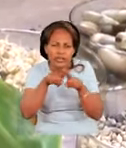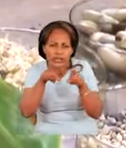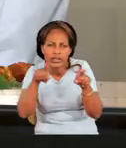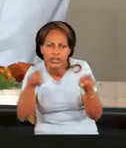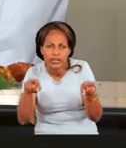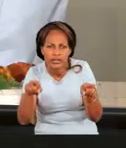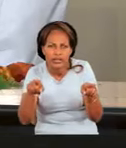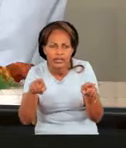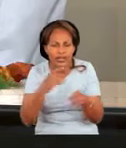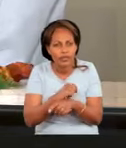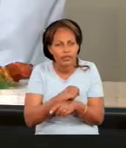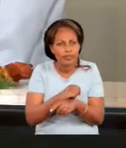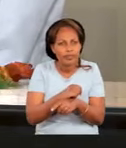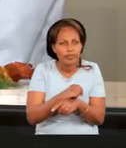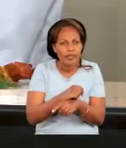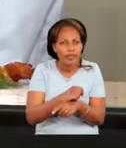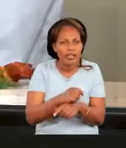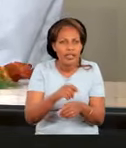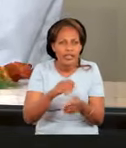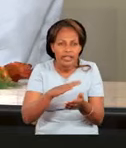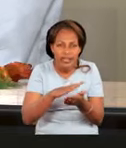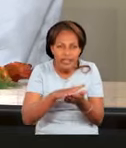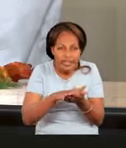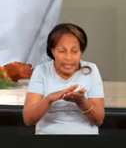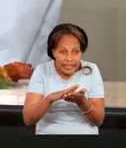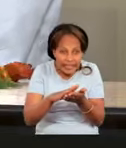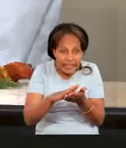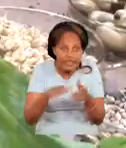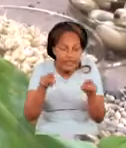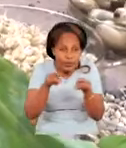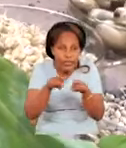different. A clear similarity.